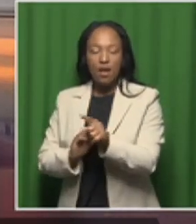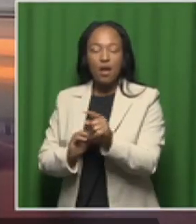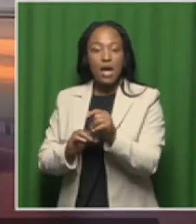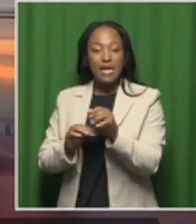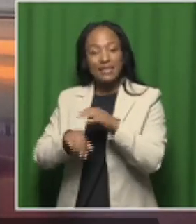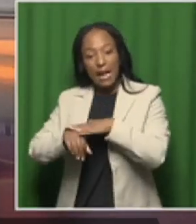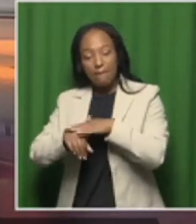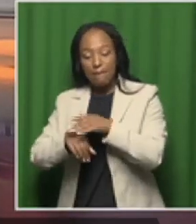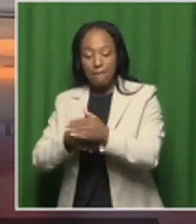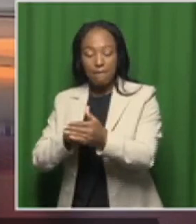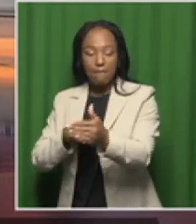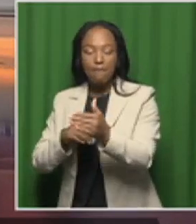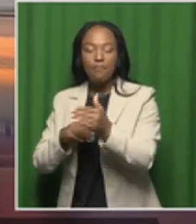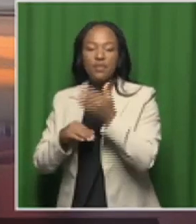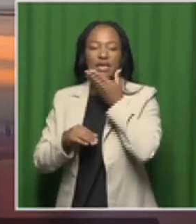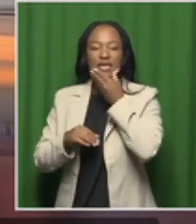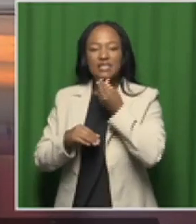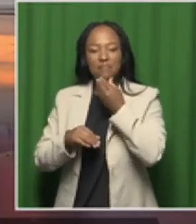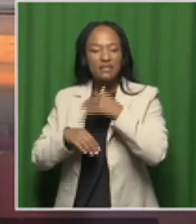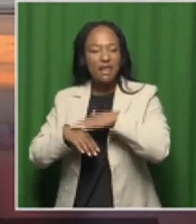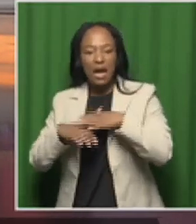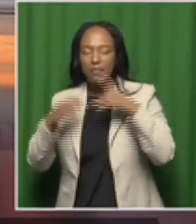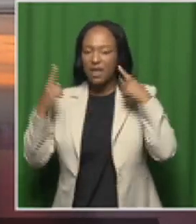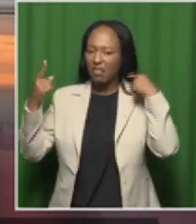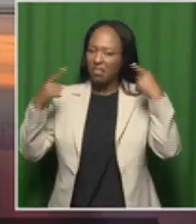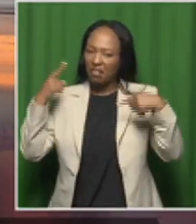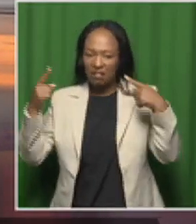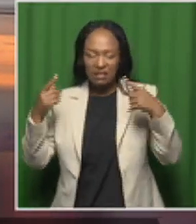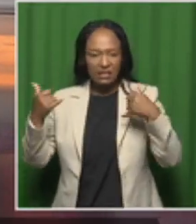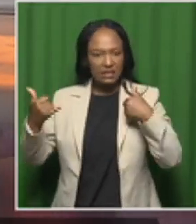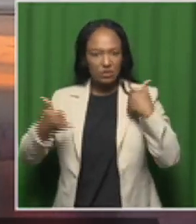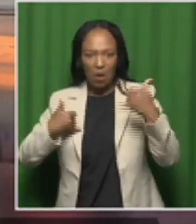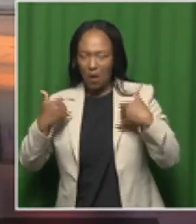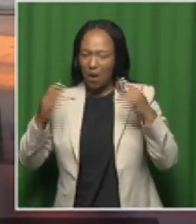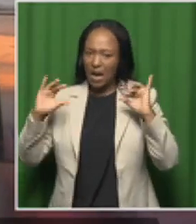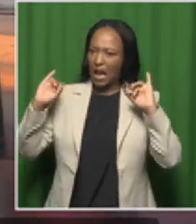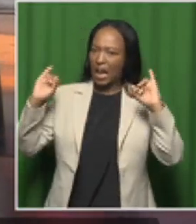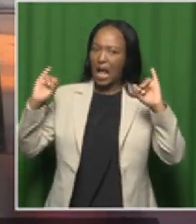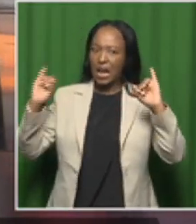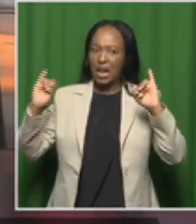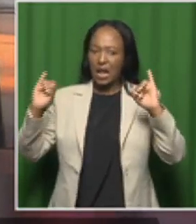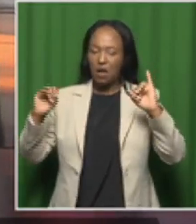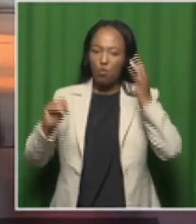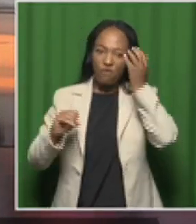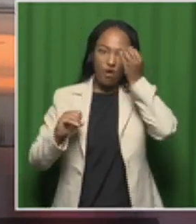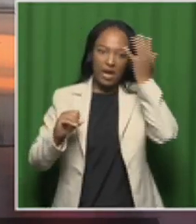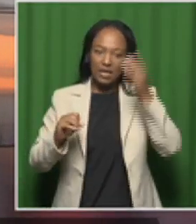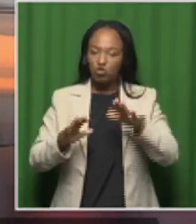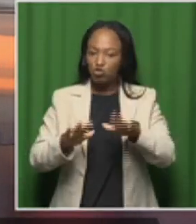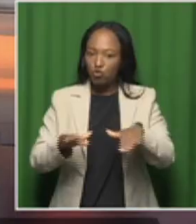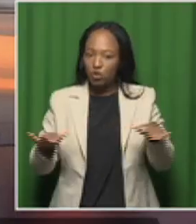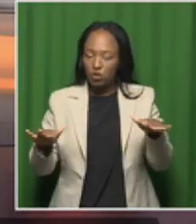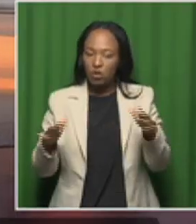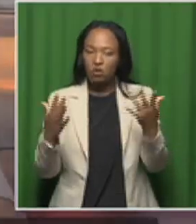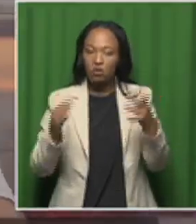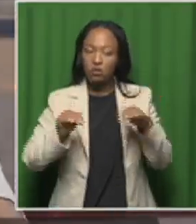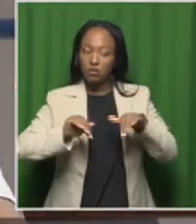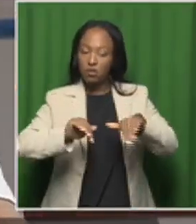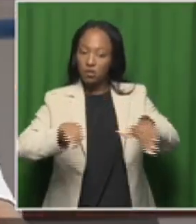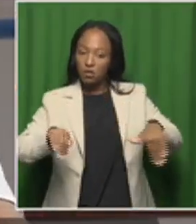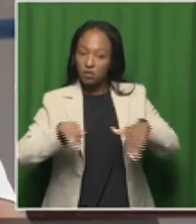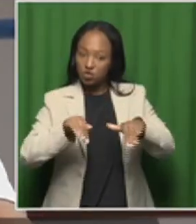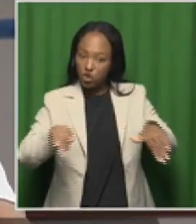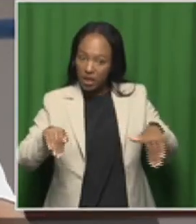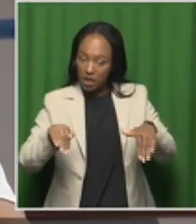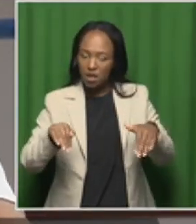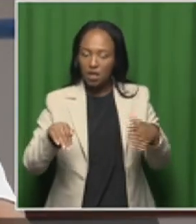go crazy because of fun and everything else, and we tend to forget our children around the pooling area, not just the